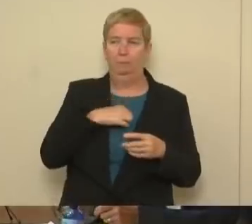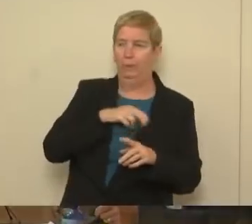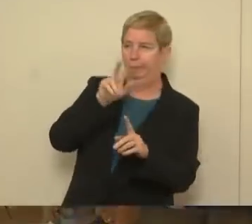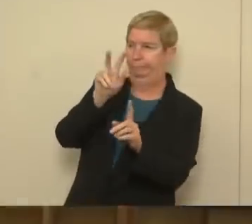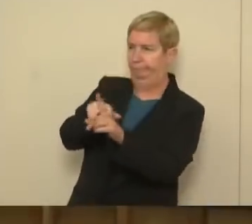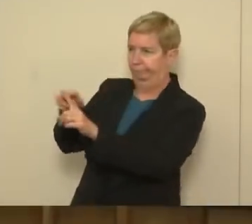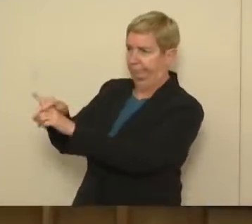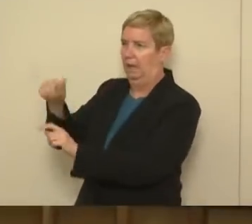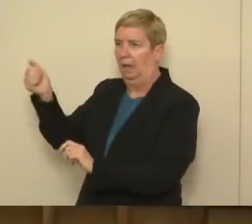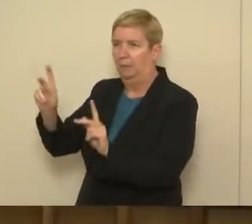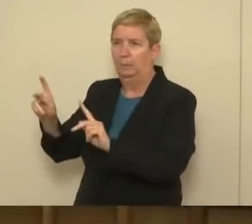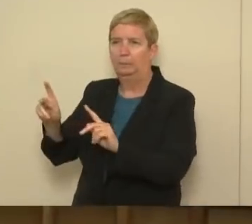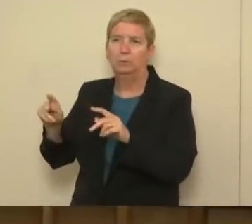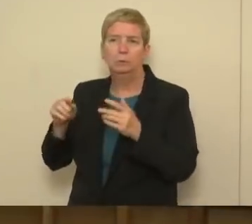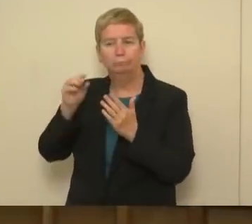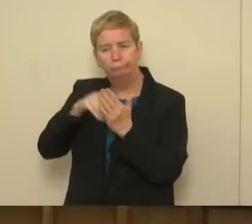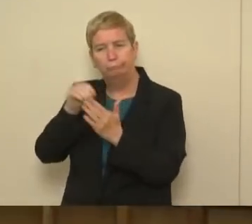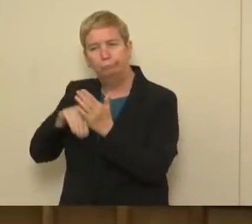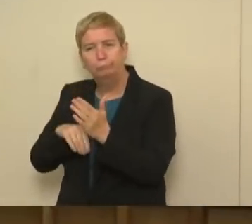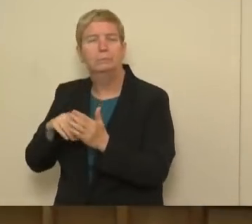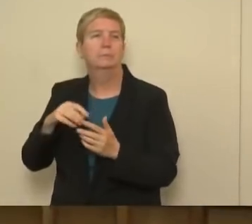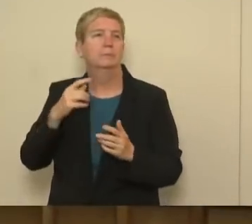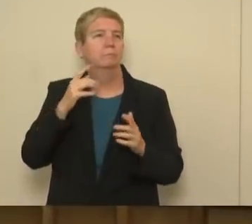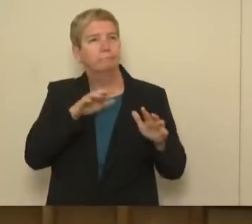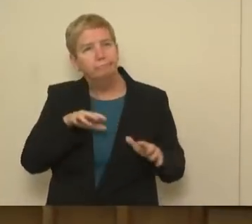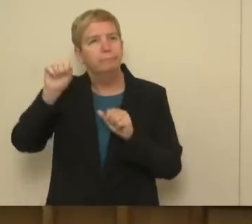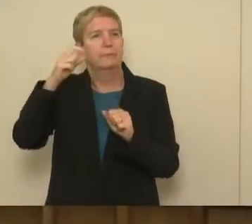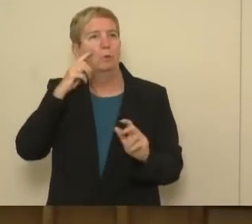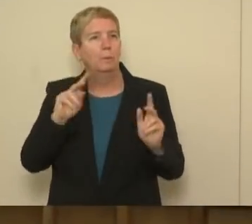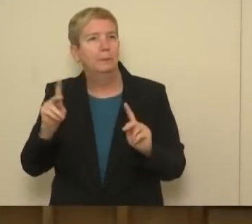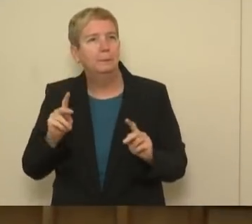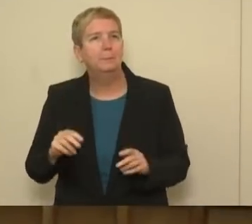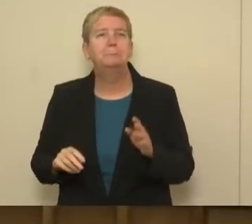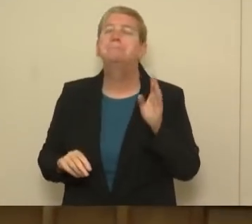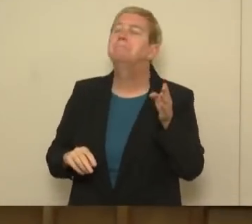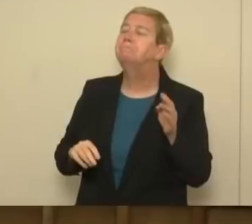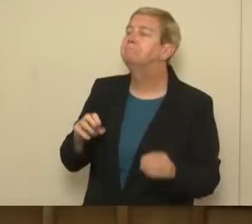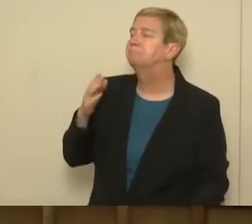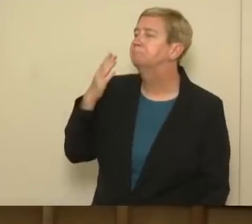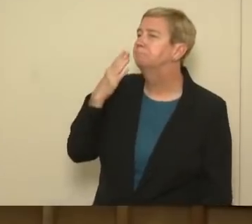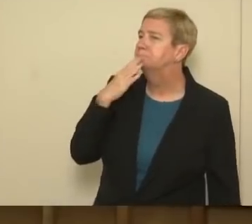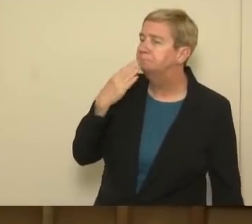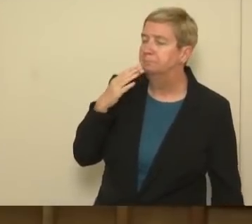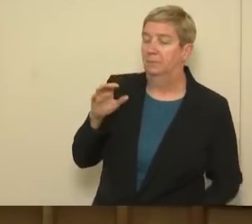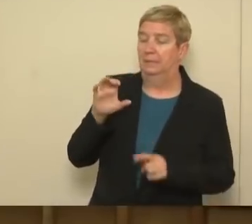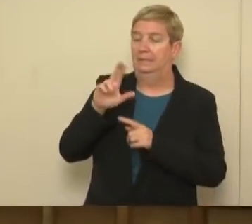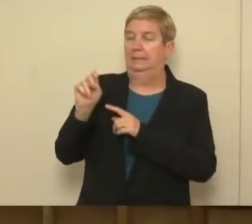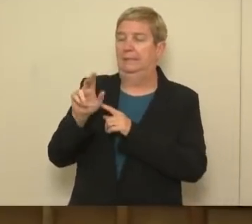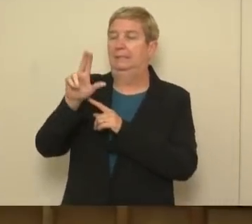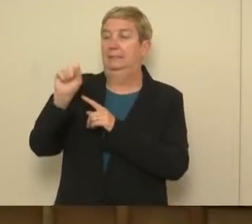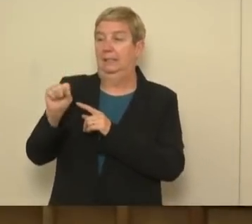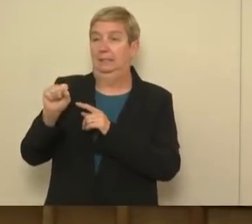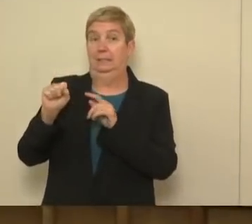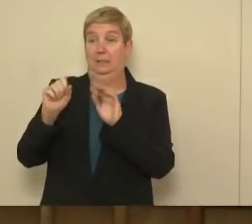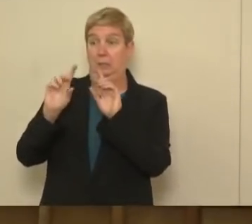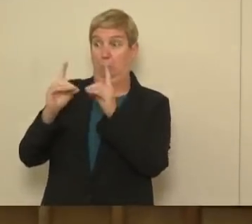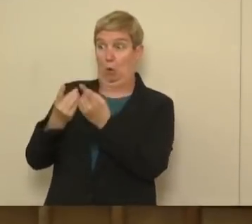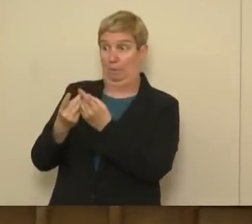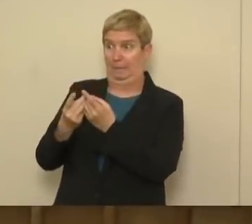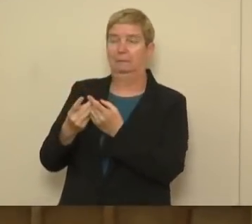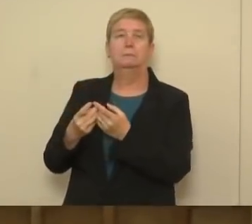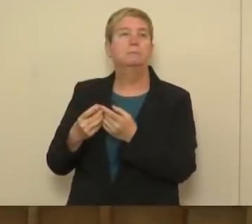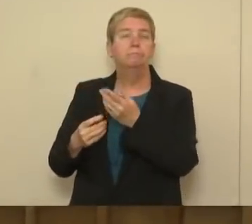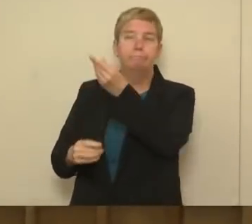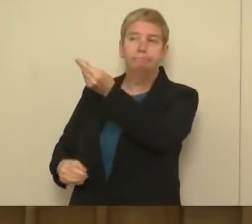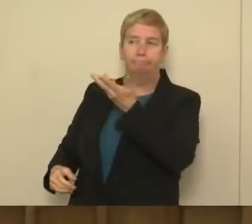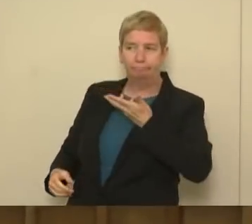So thank you for that question. So the Census Bureau has told us that during this